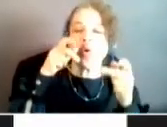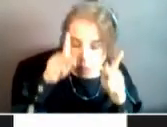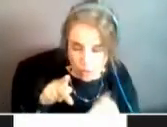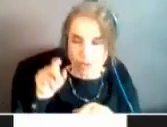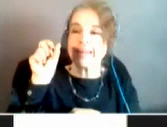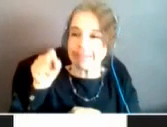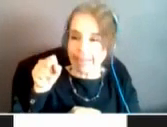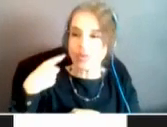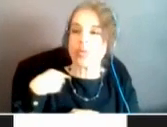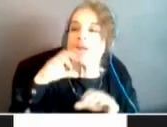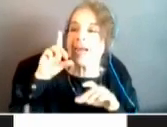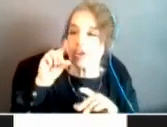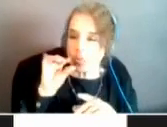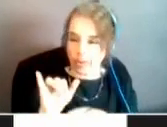slide.